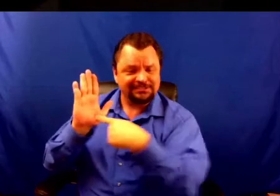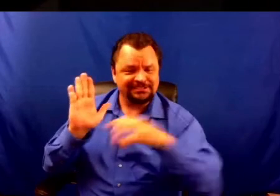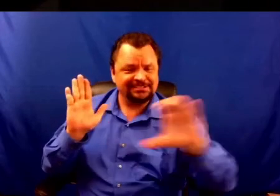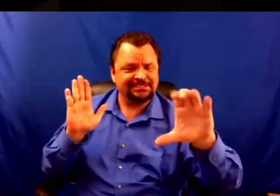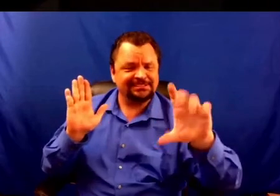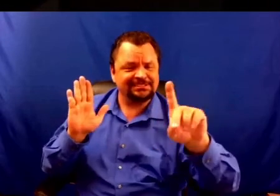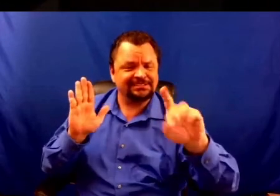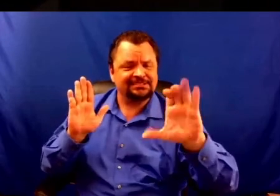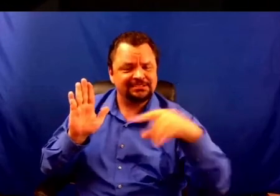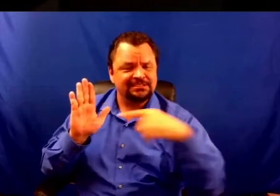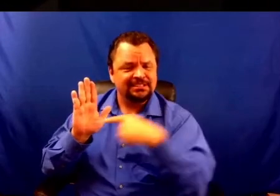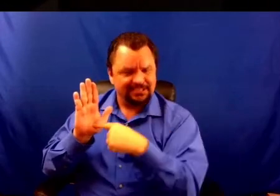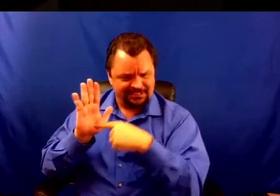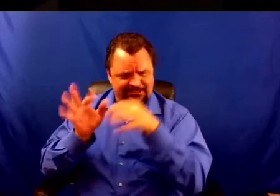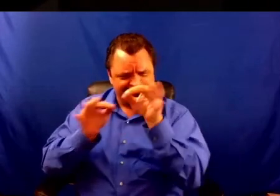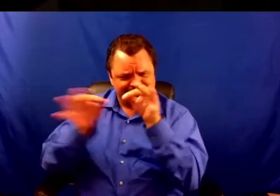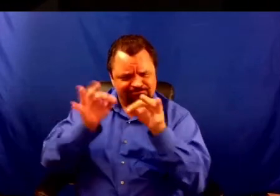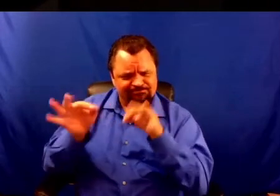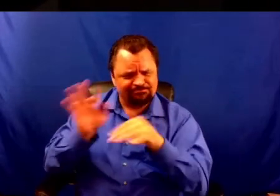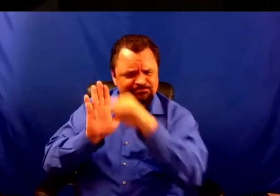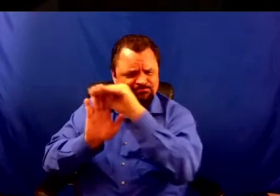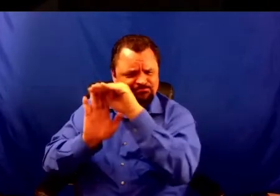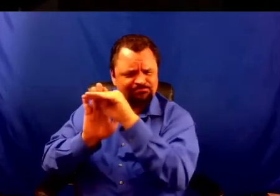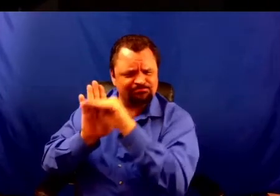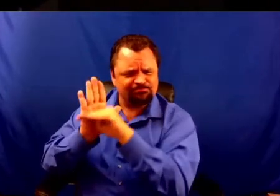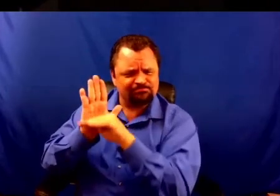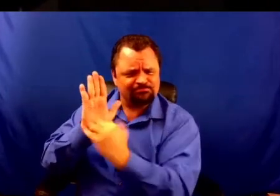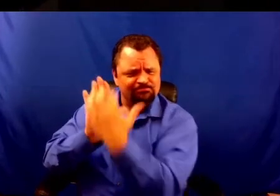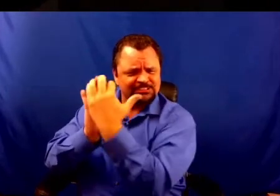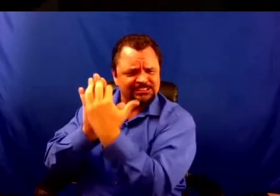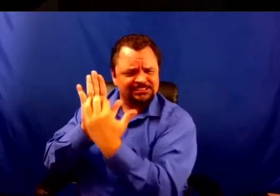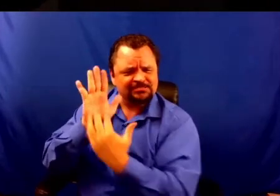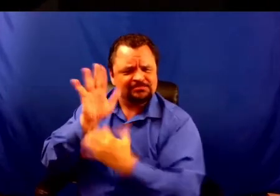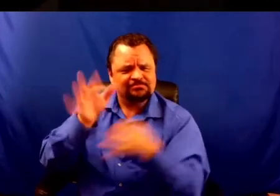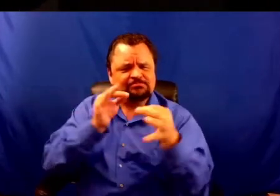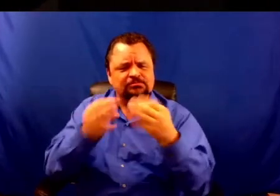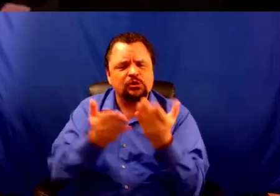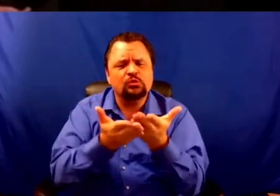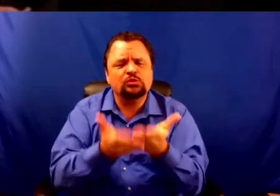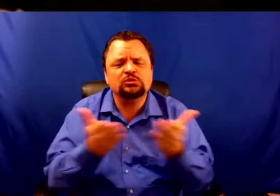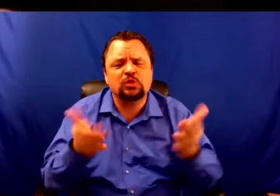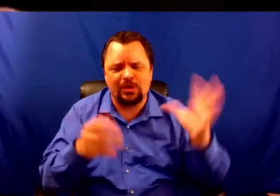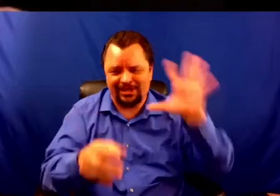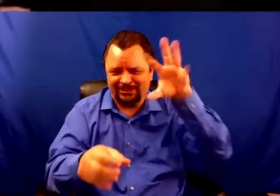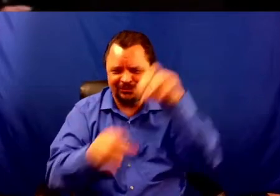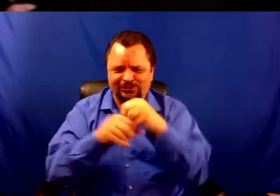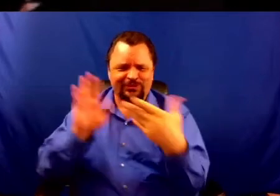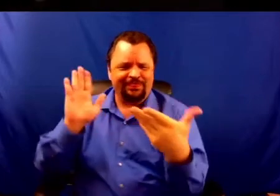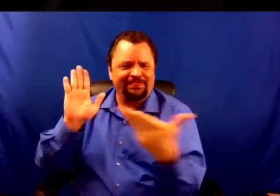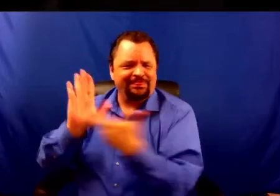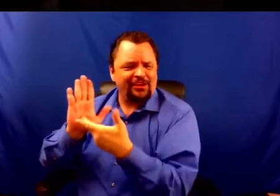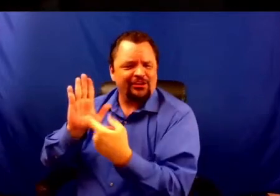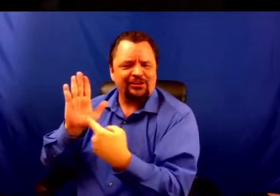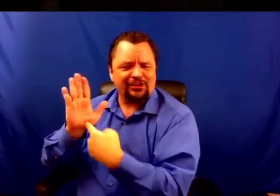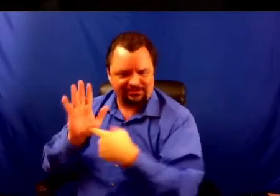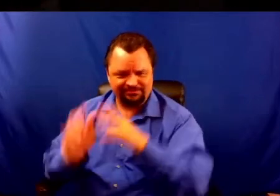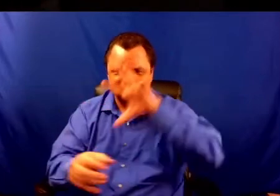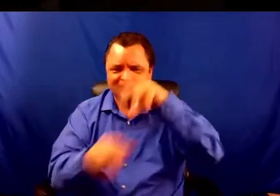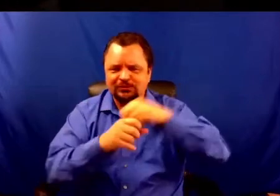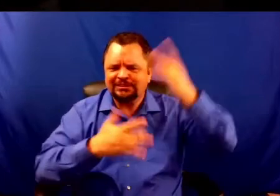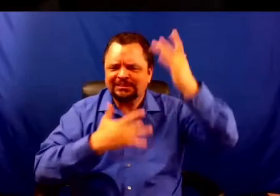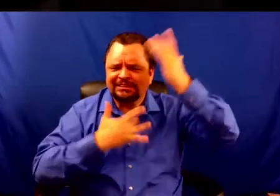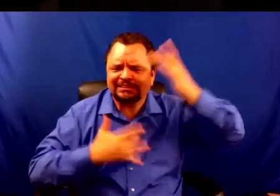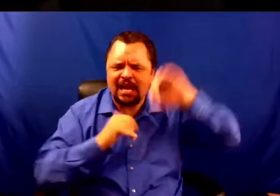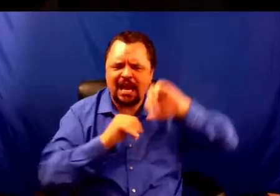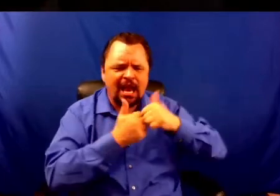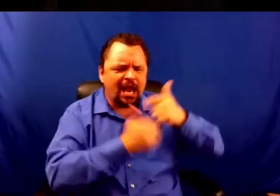in CDC, which Thank you. we are putting together that bibliography, so we'll also include it there. So it